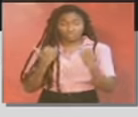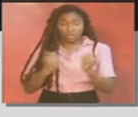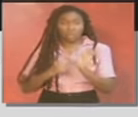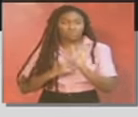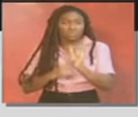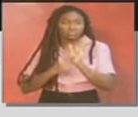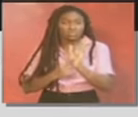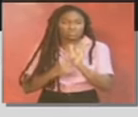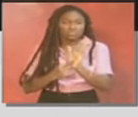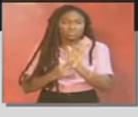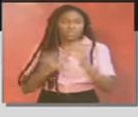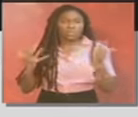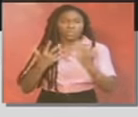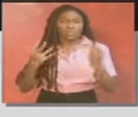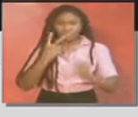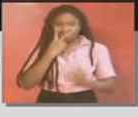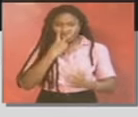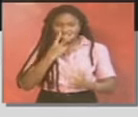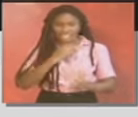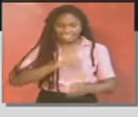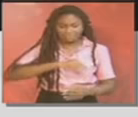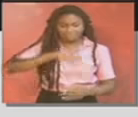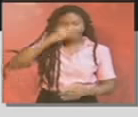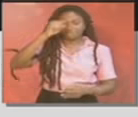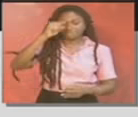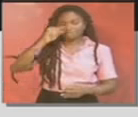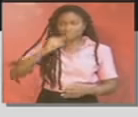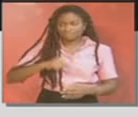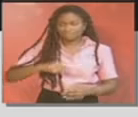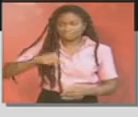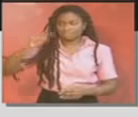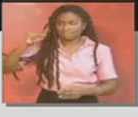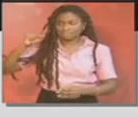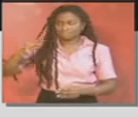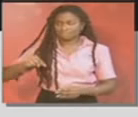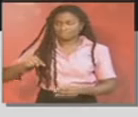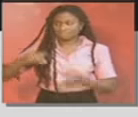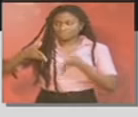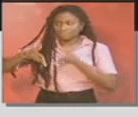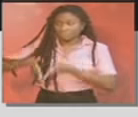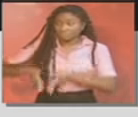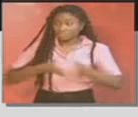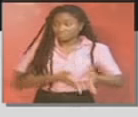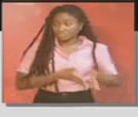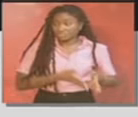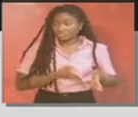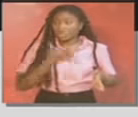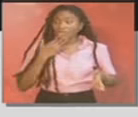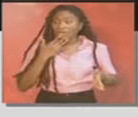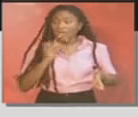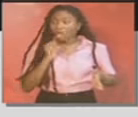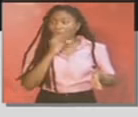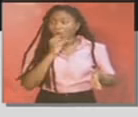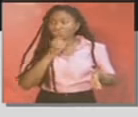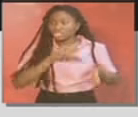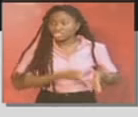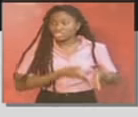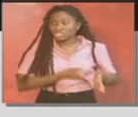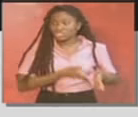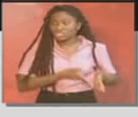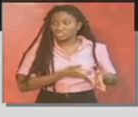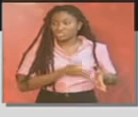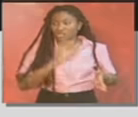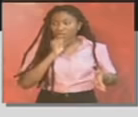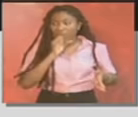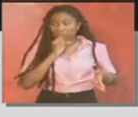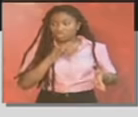with the epidemic curve in particular is that focus on the orange bars over to the right-hand end of